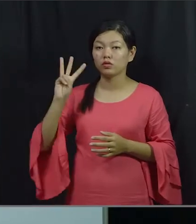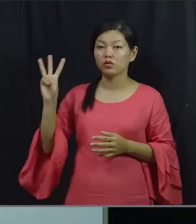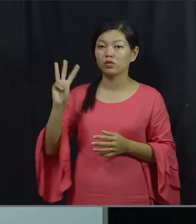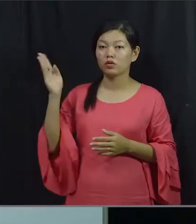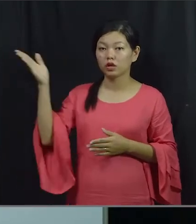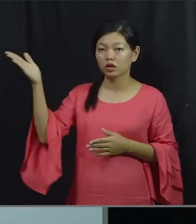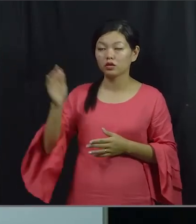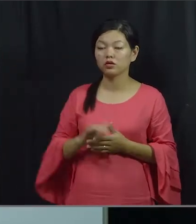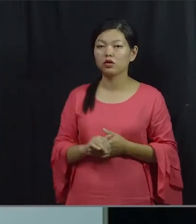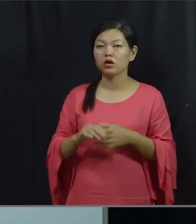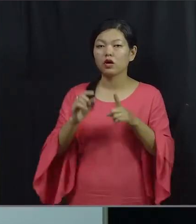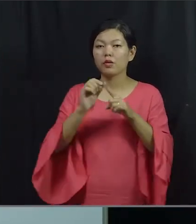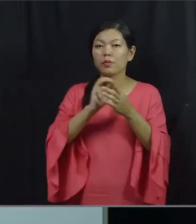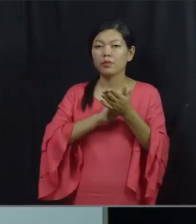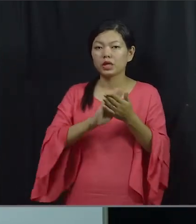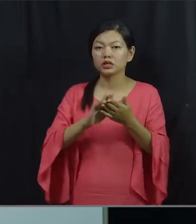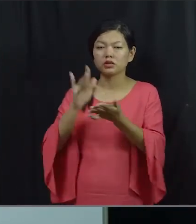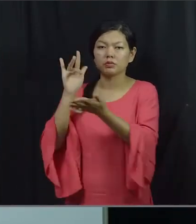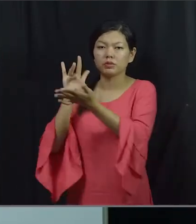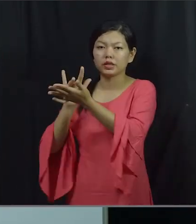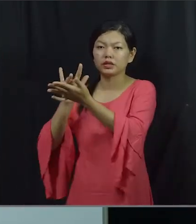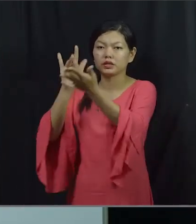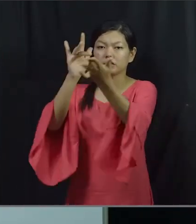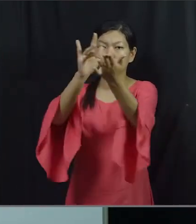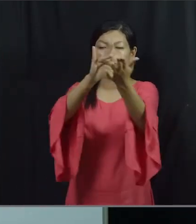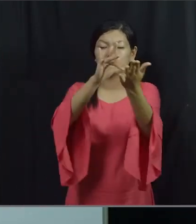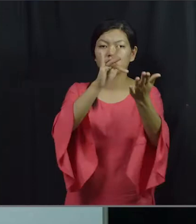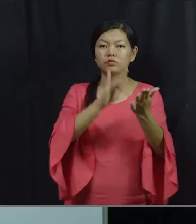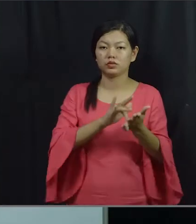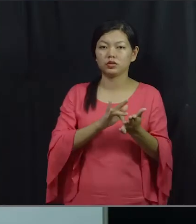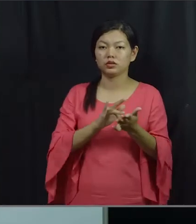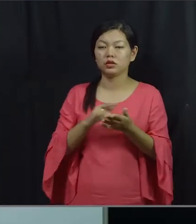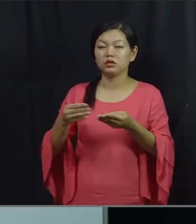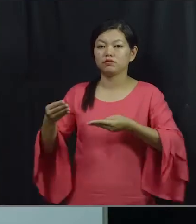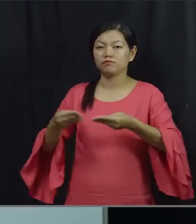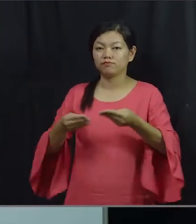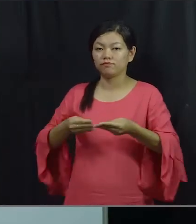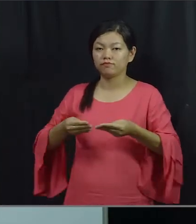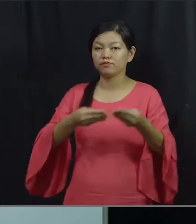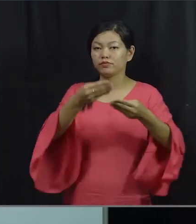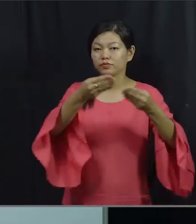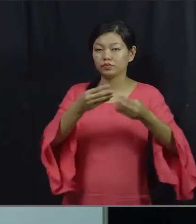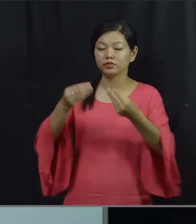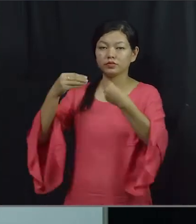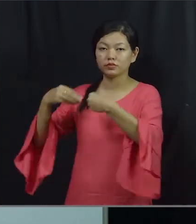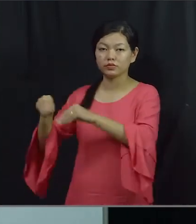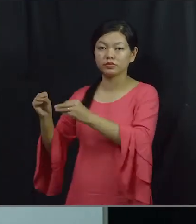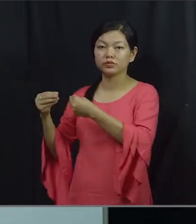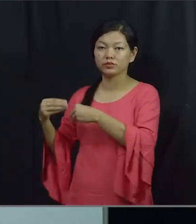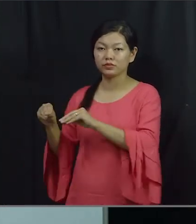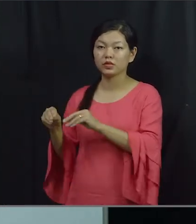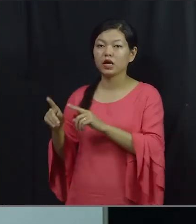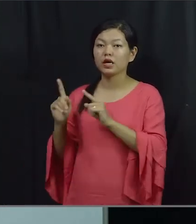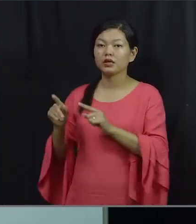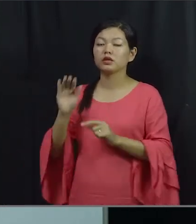used to bring vegetables and then they used to sell. Okay, so those are termed as state traders, district, from